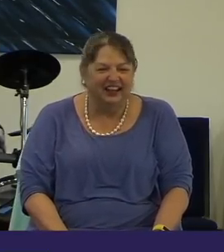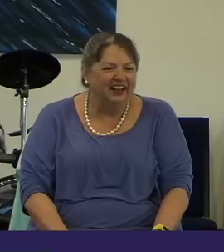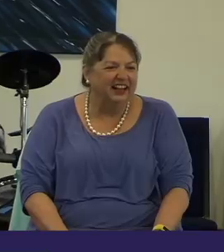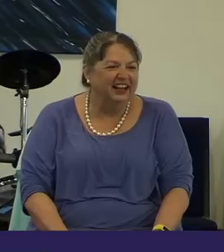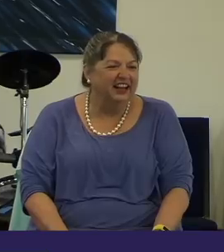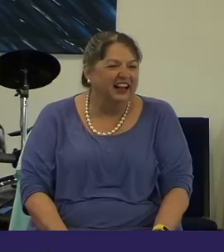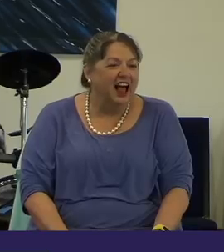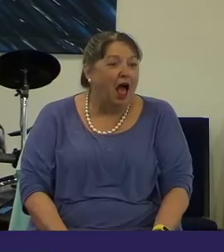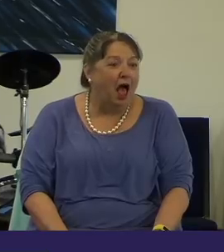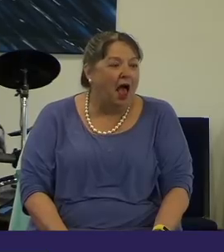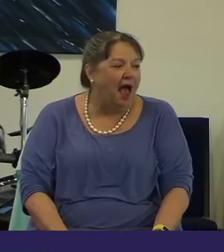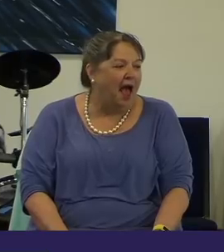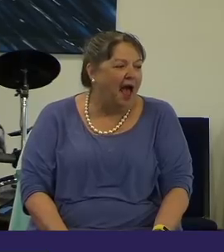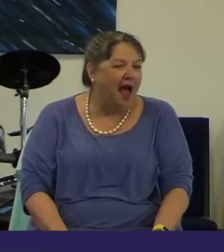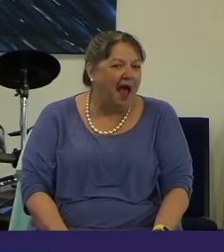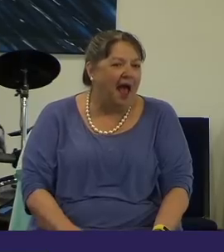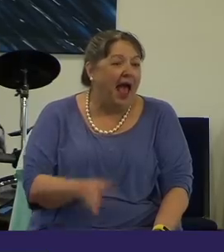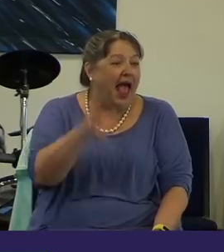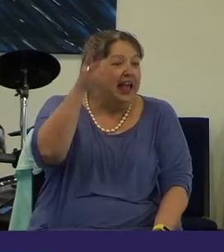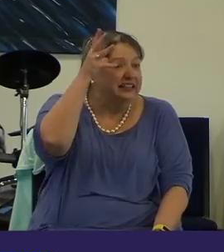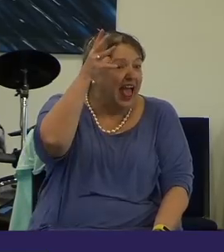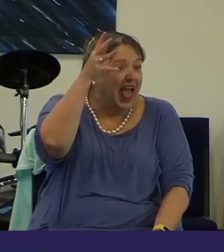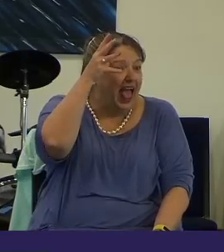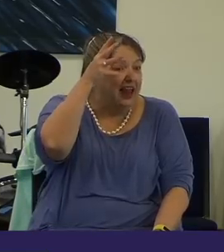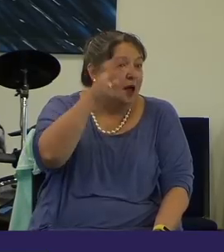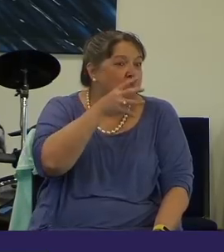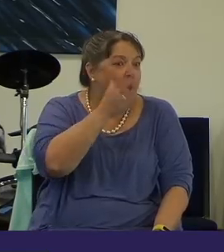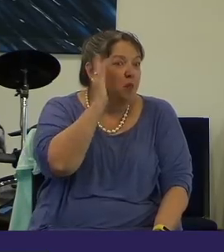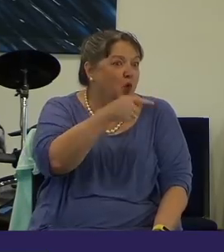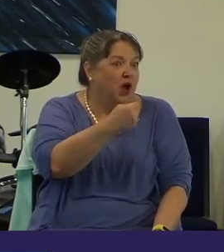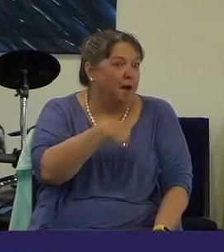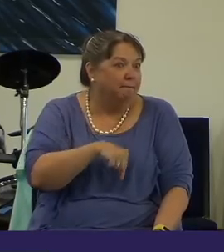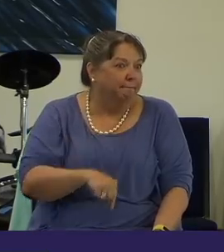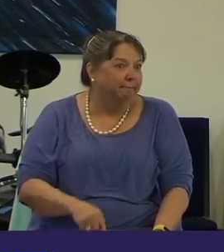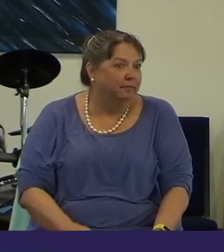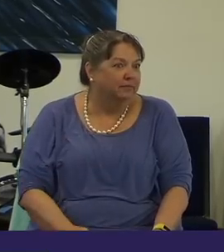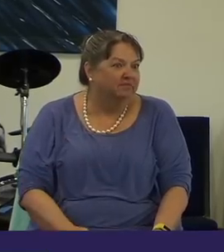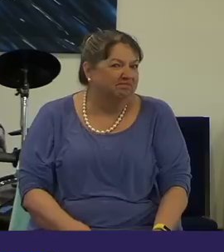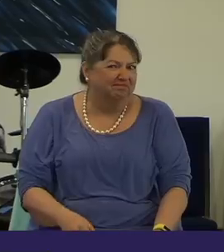that? Mom will come with you because Dad's just like Lamar.